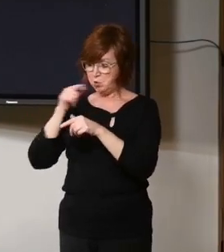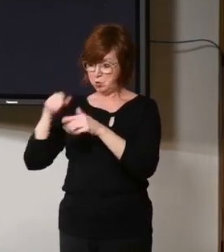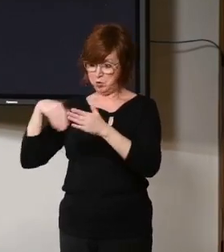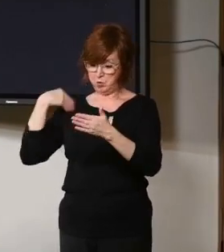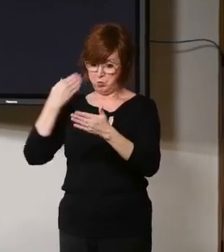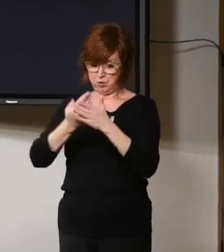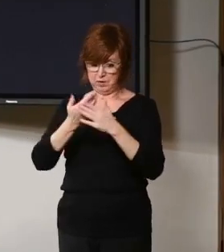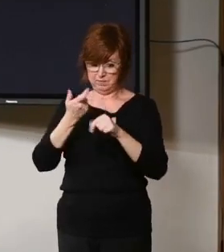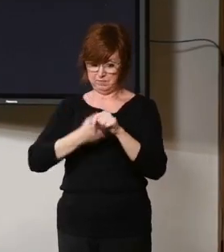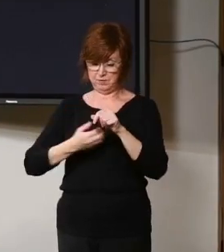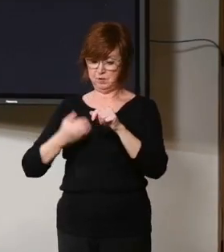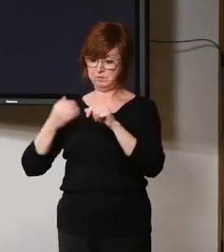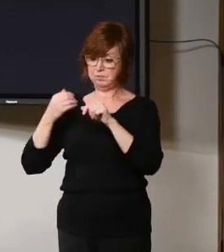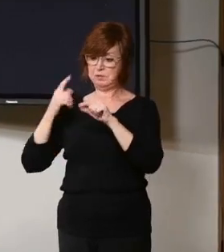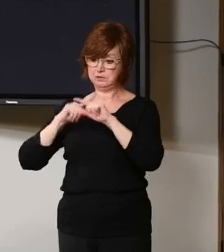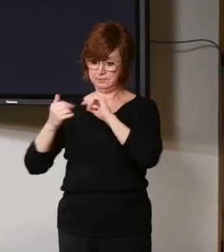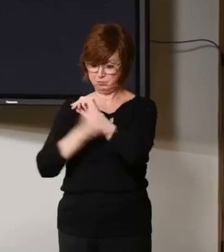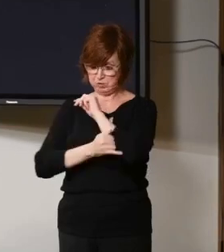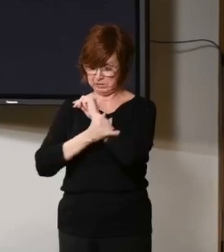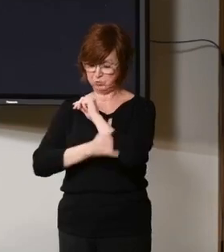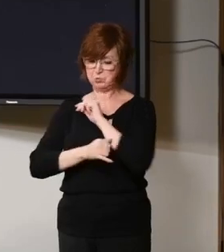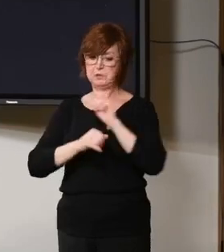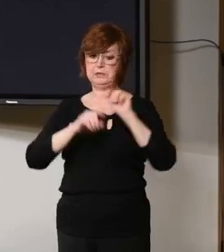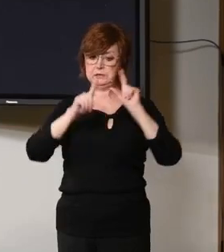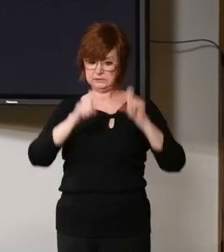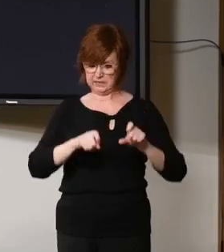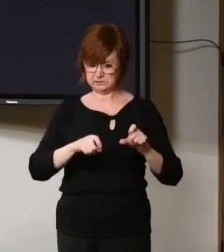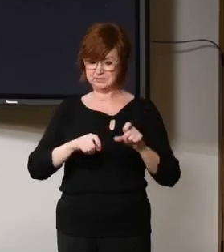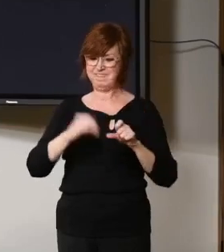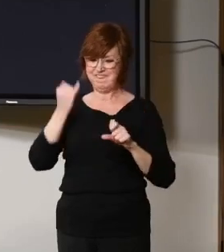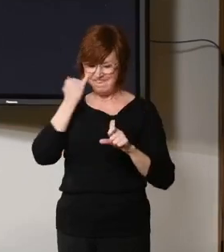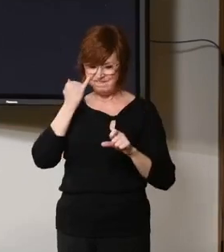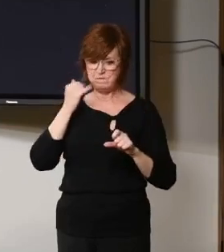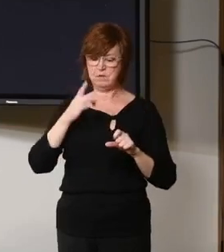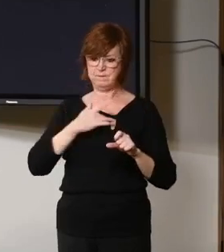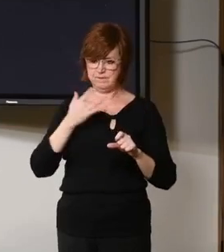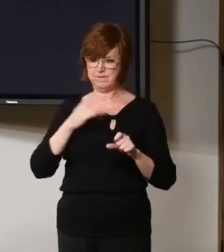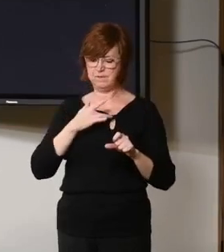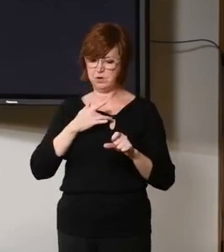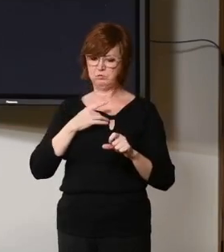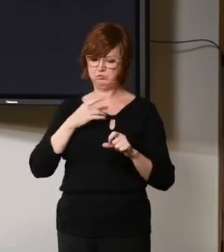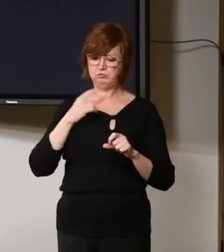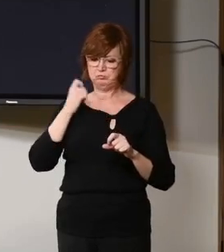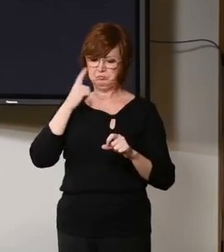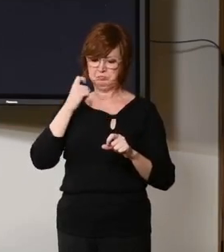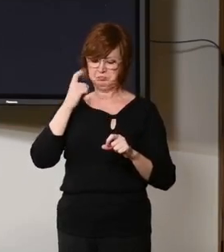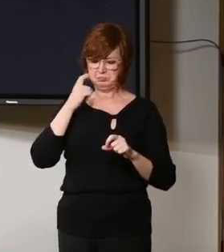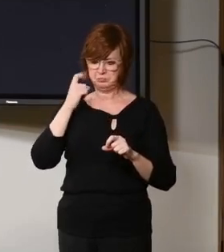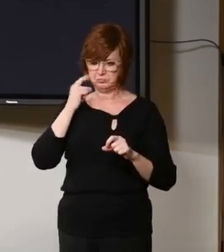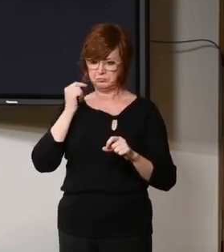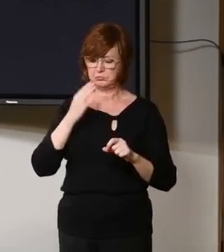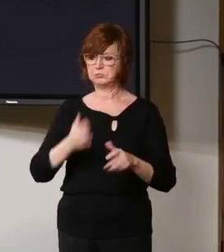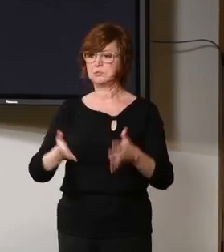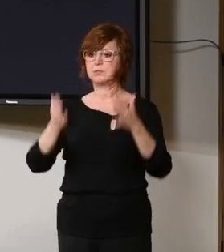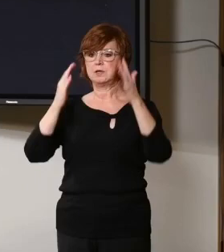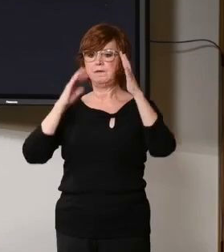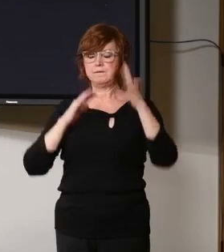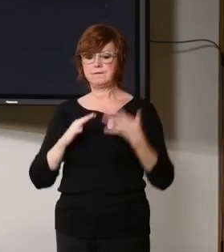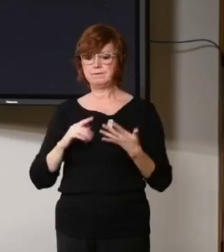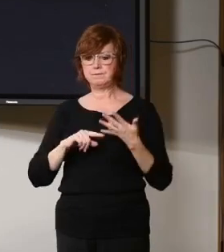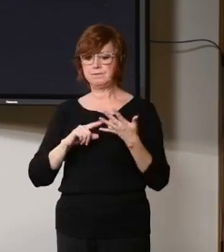fact how many of the cases of community transmission were discovered. And of